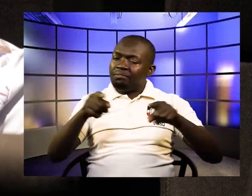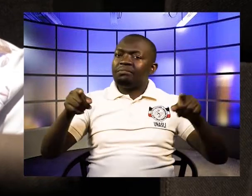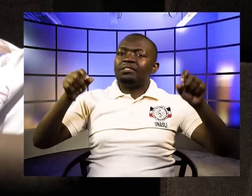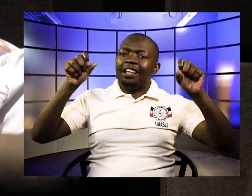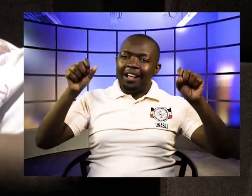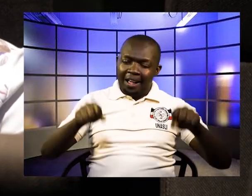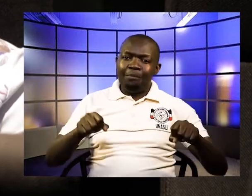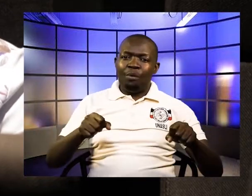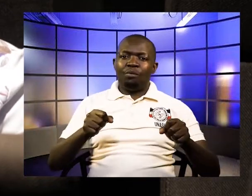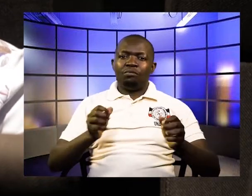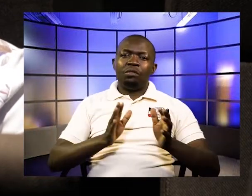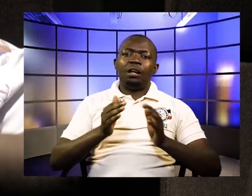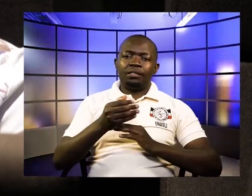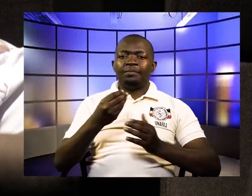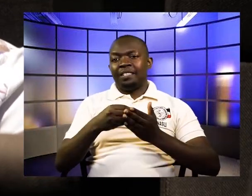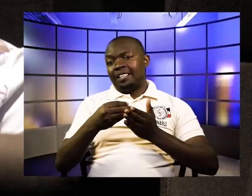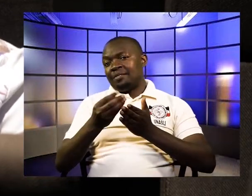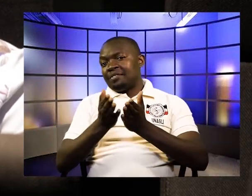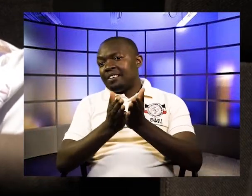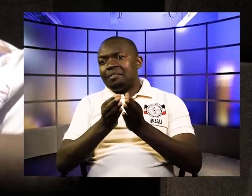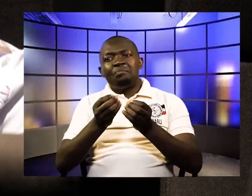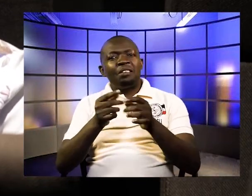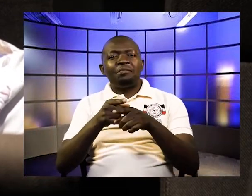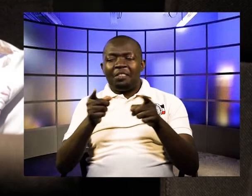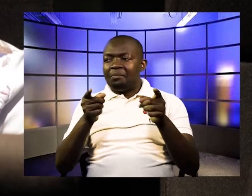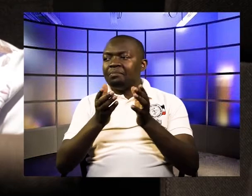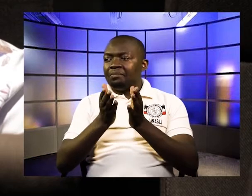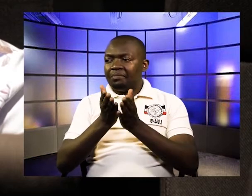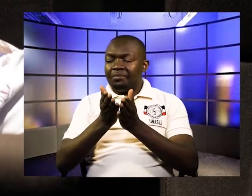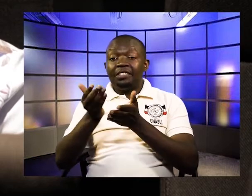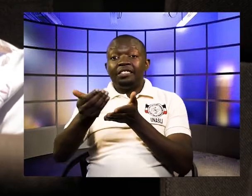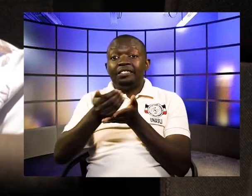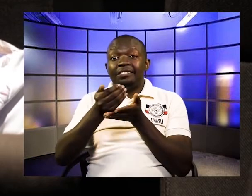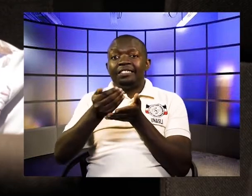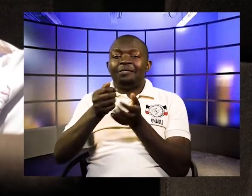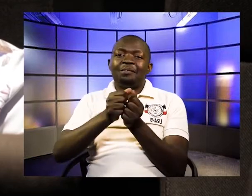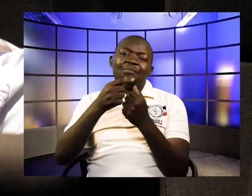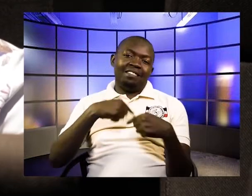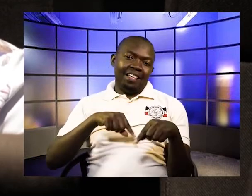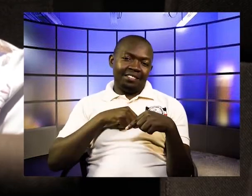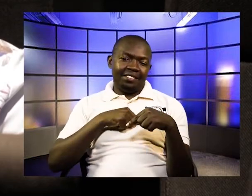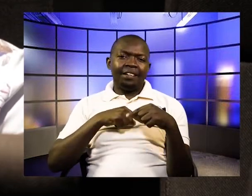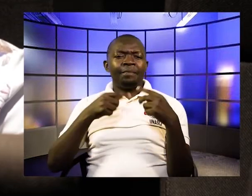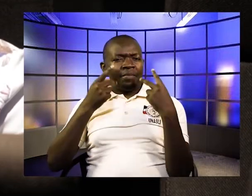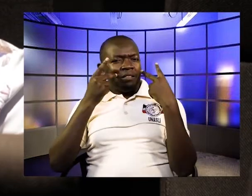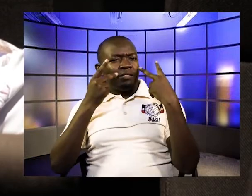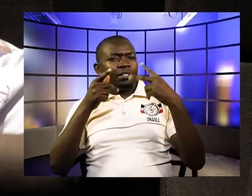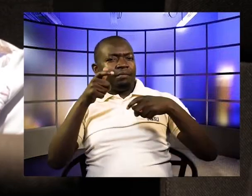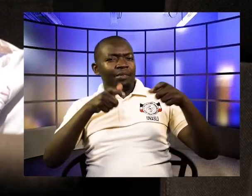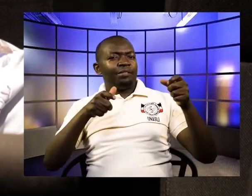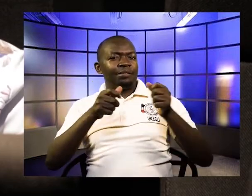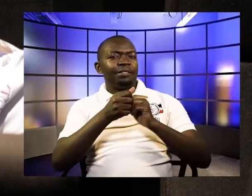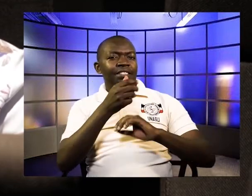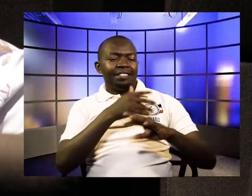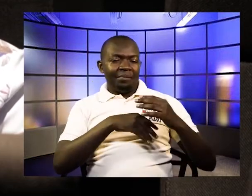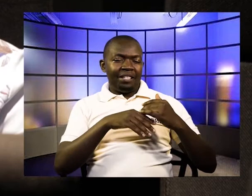access financial services. Many of them are saving with us. And we've seen that persons with